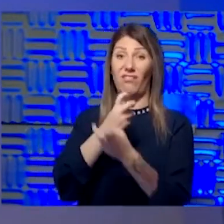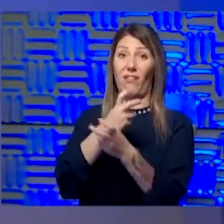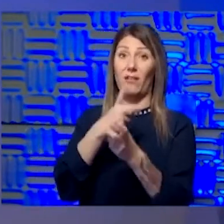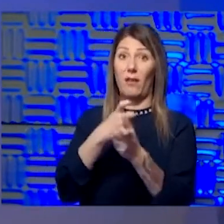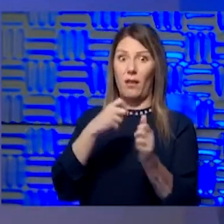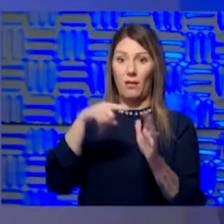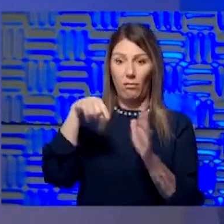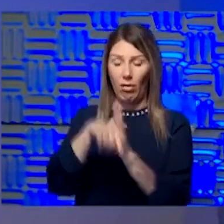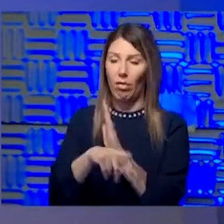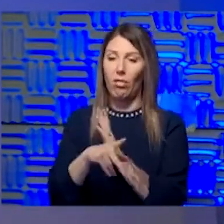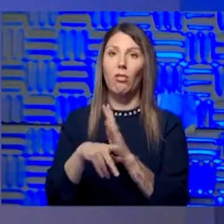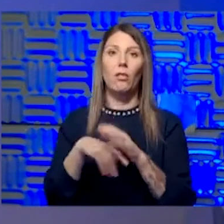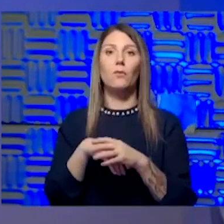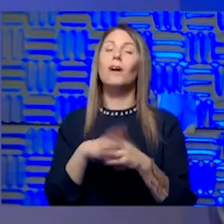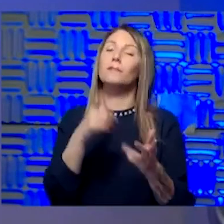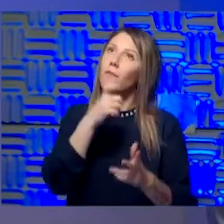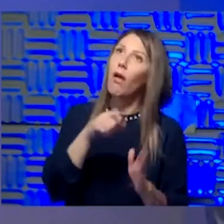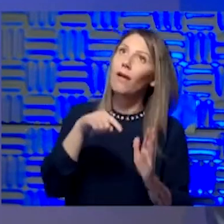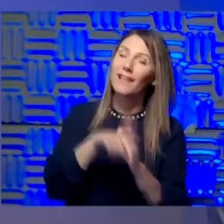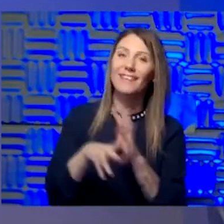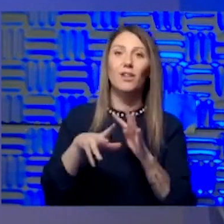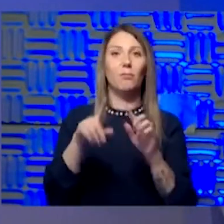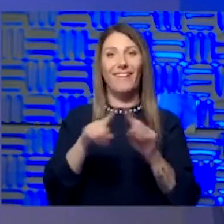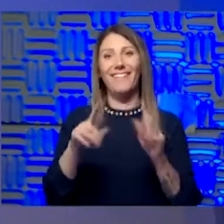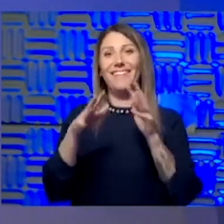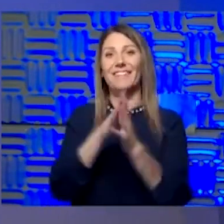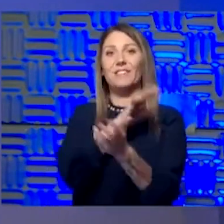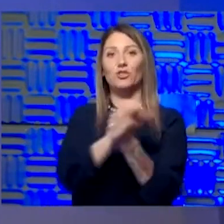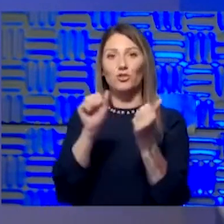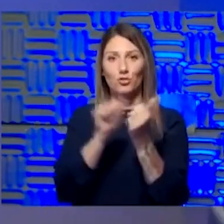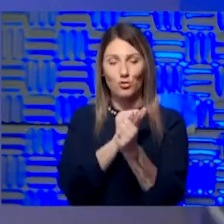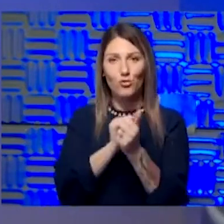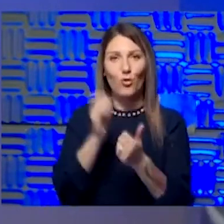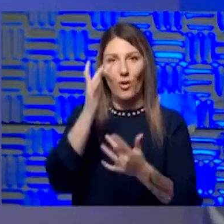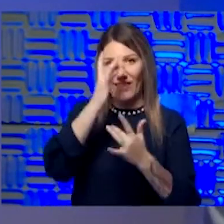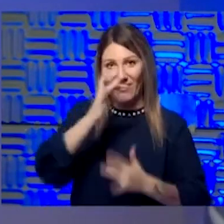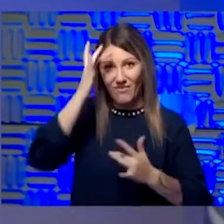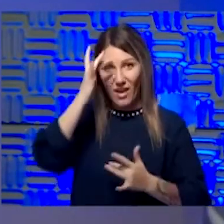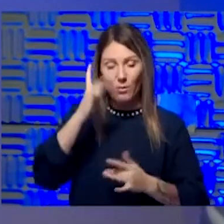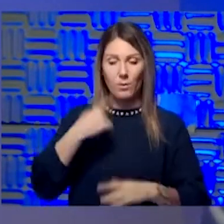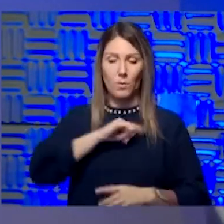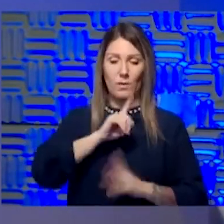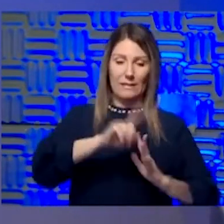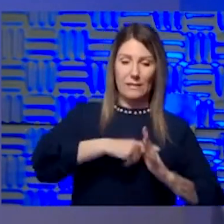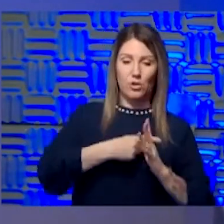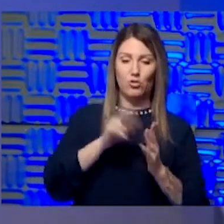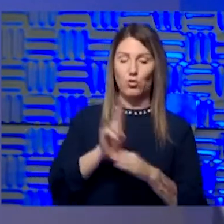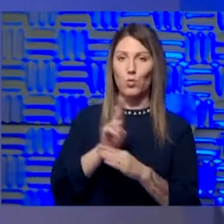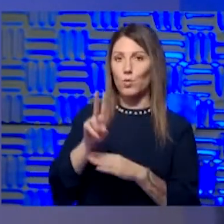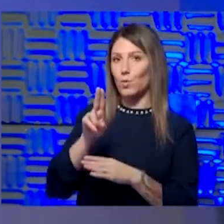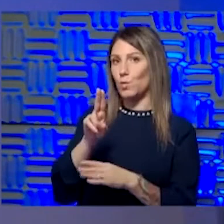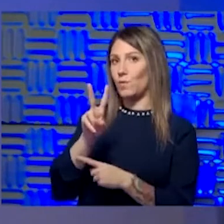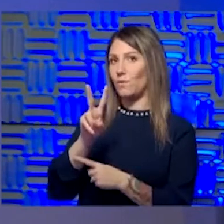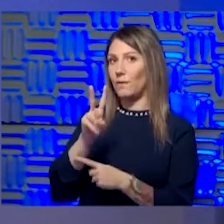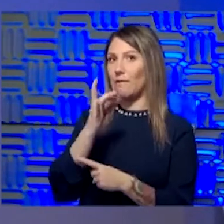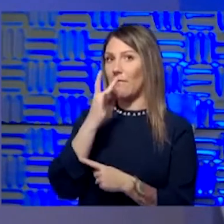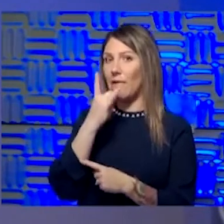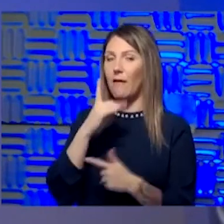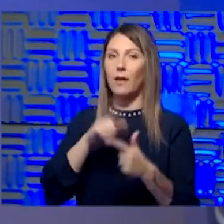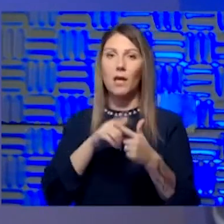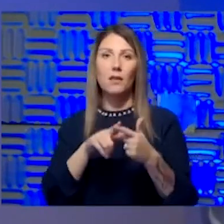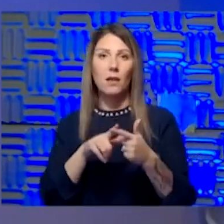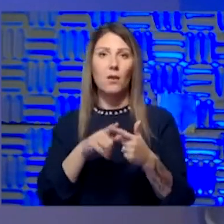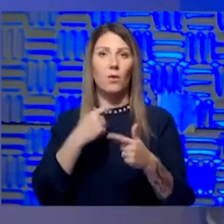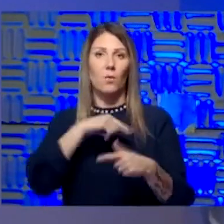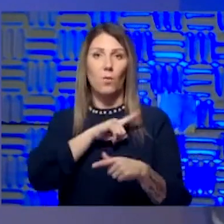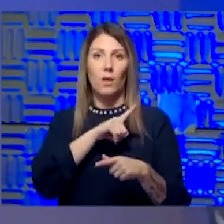kill, not kill, but destroy the virus. And so we were initially using some UV light, and then we were able to go